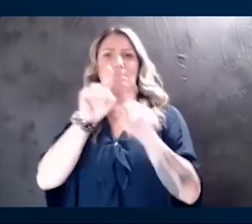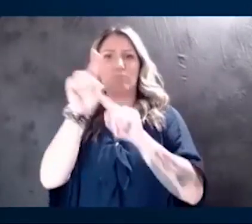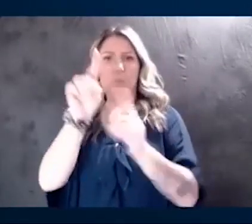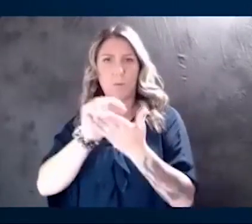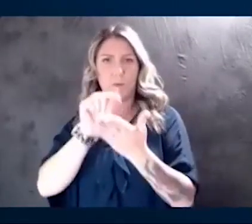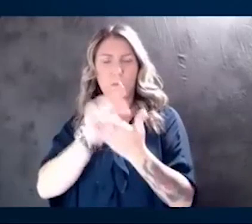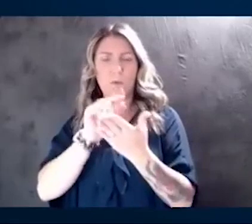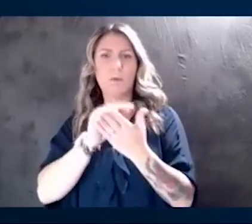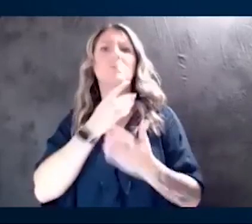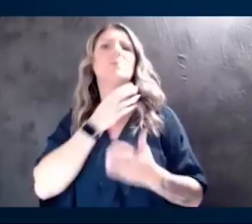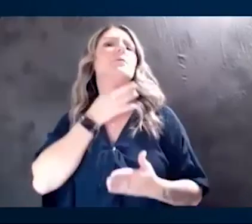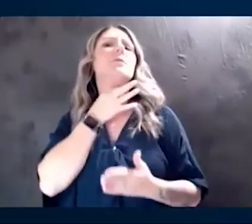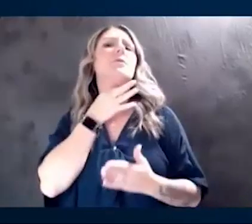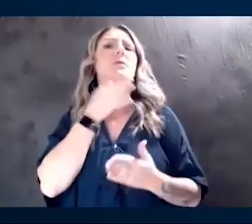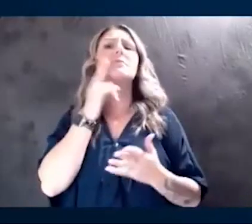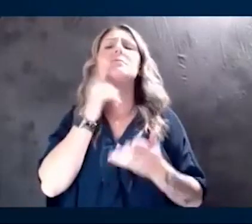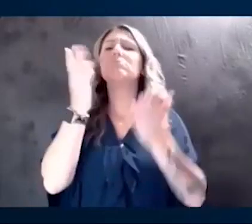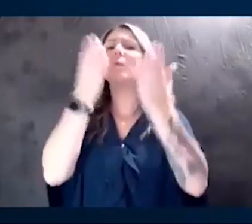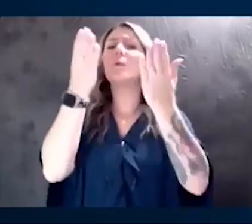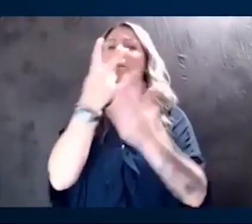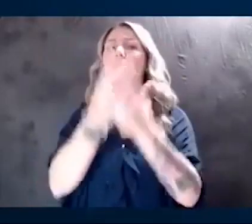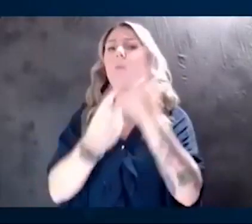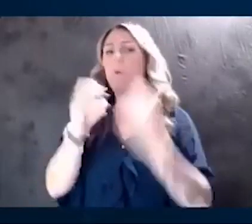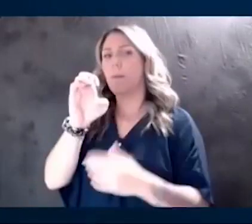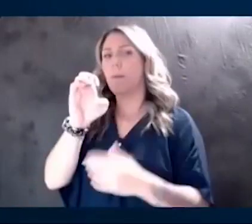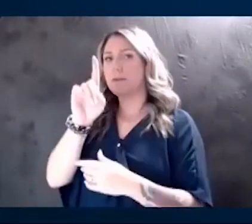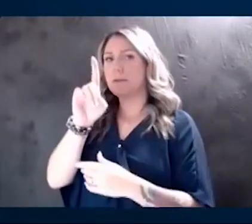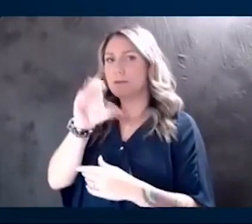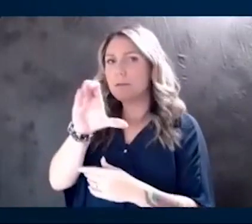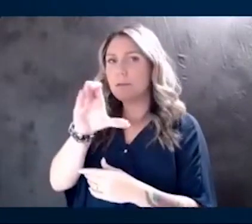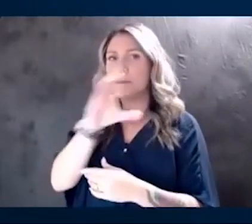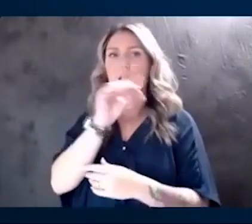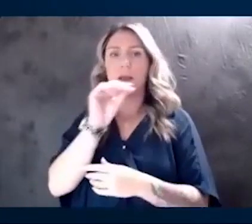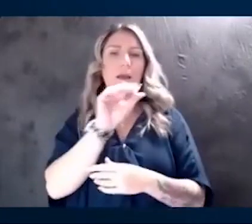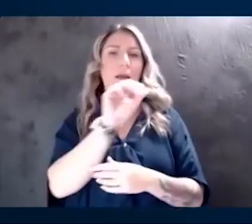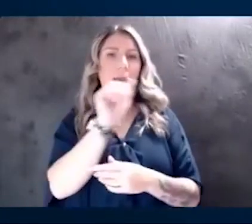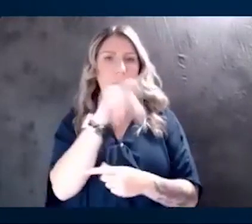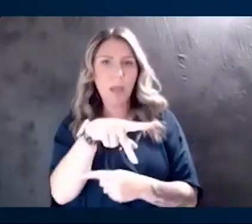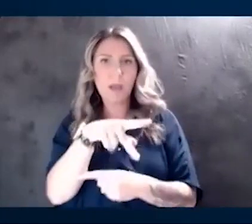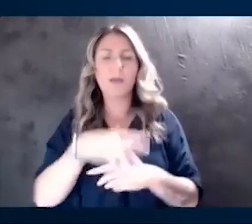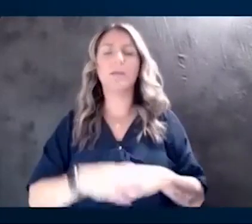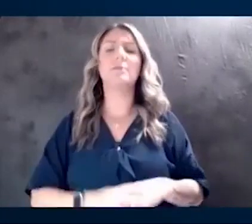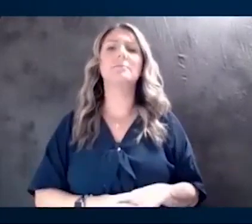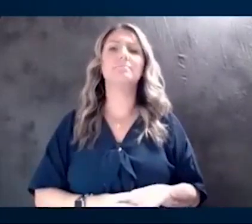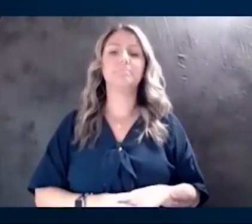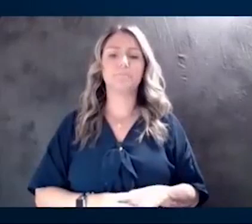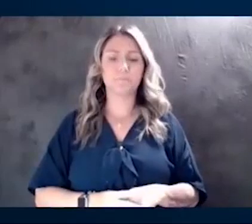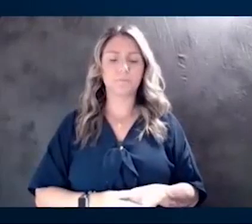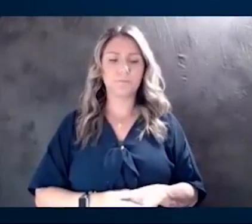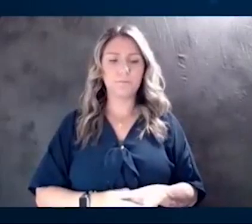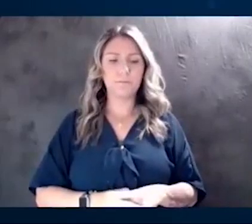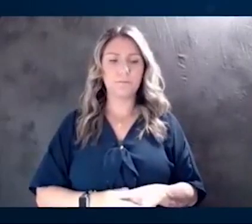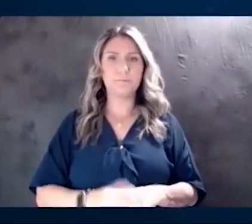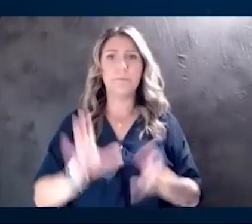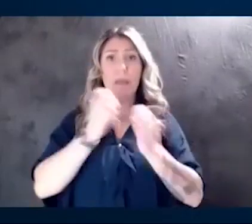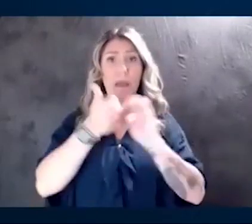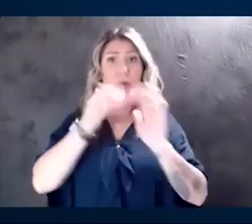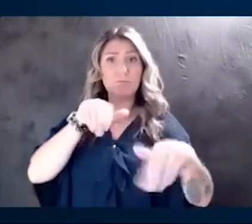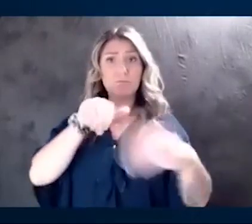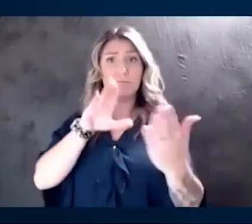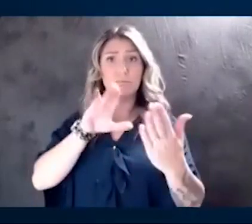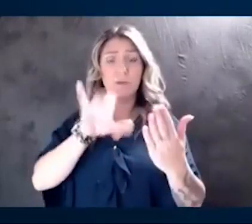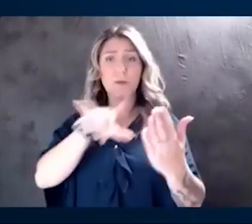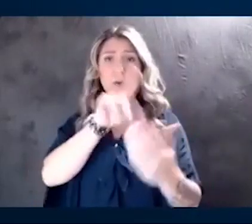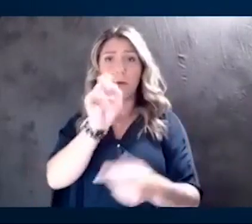these recommendations from both CDC and AAP, how do you approach the question